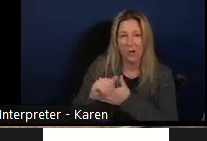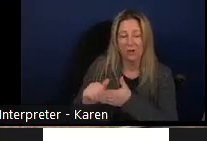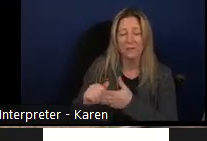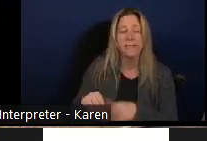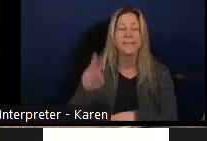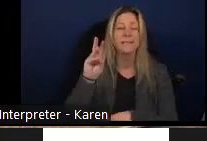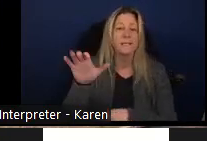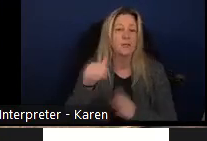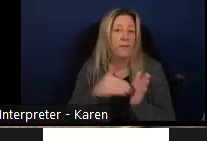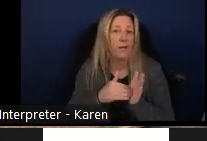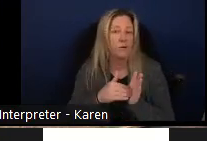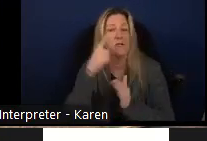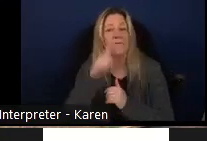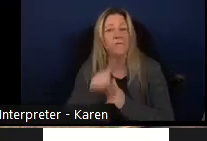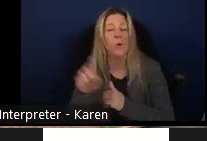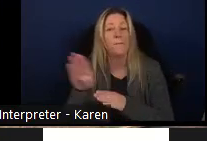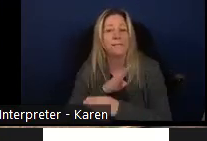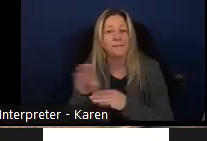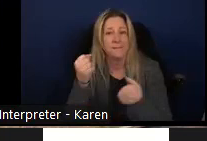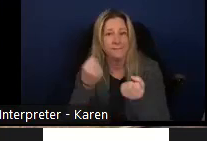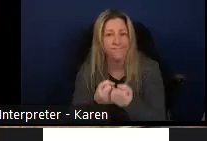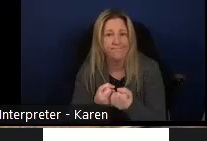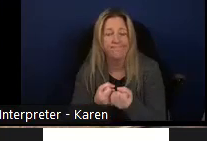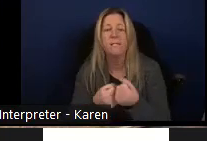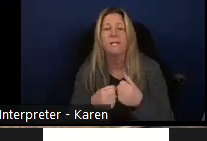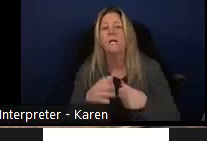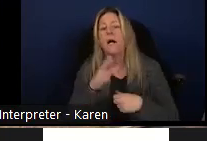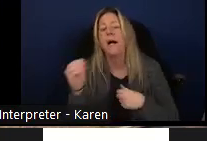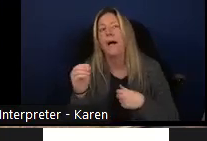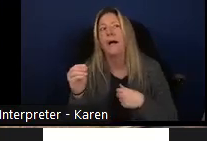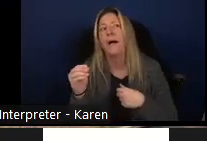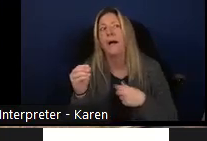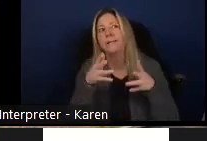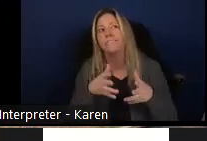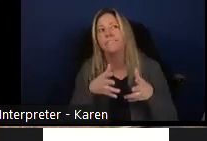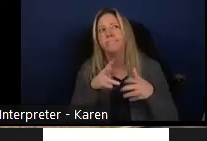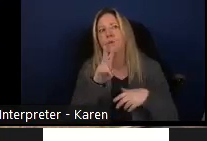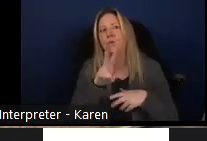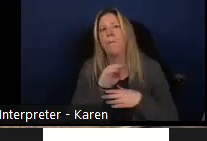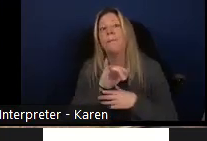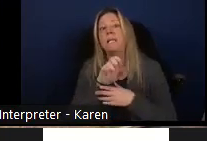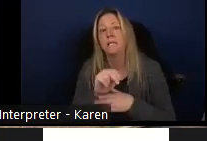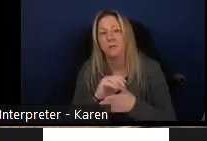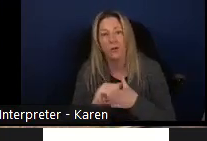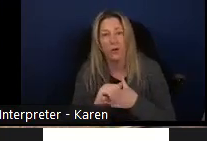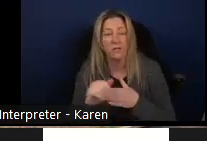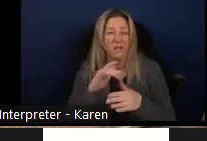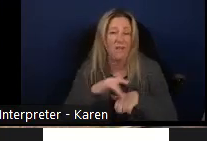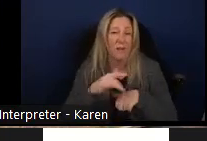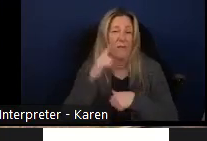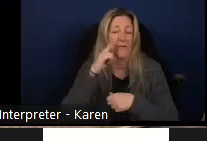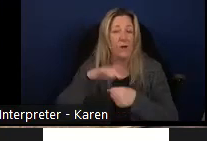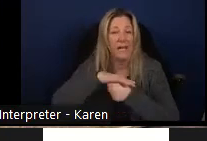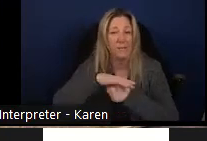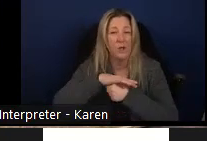$600,000 available for business support, and another $2 million available for neighborhood